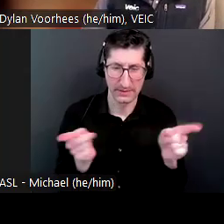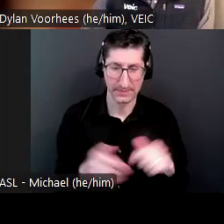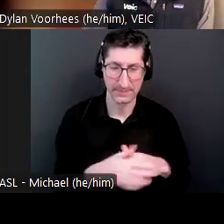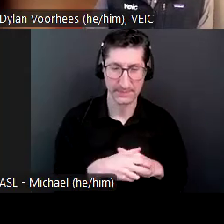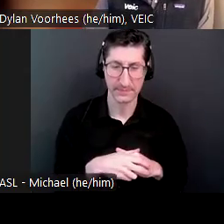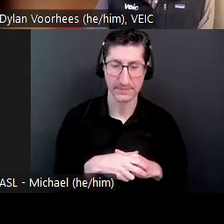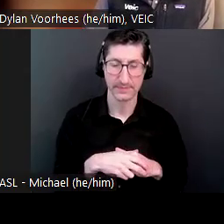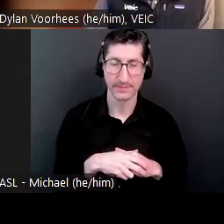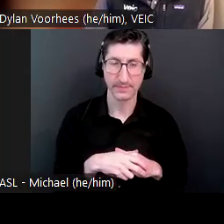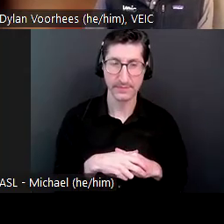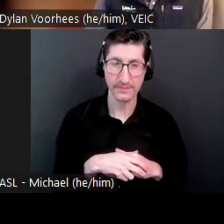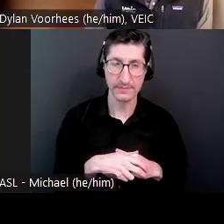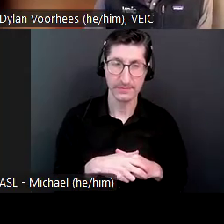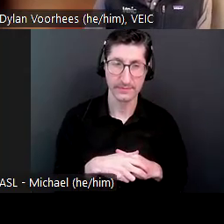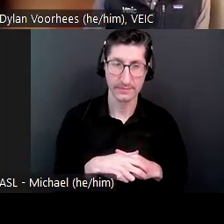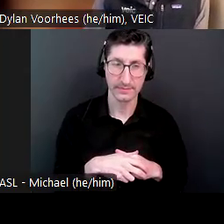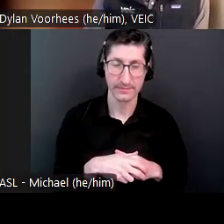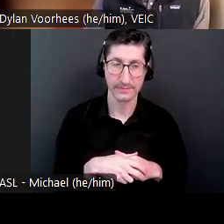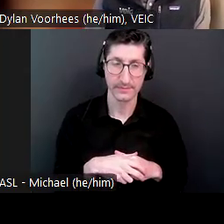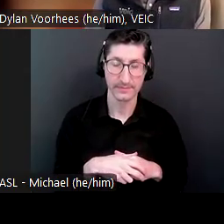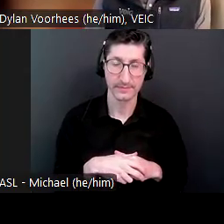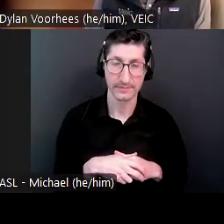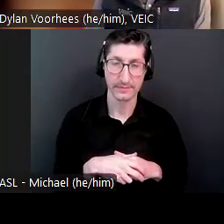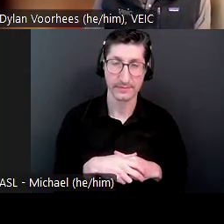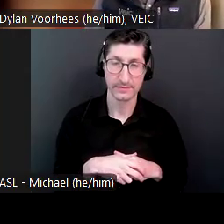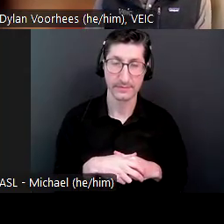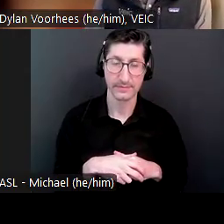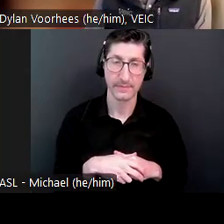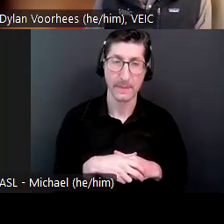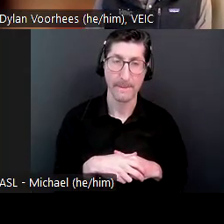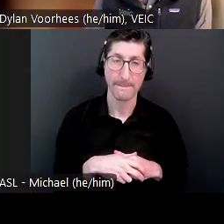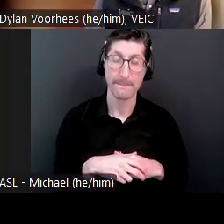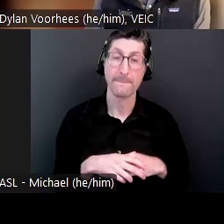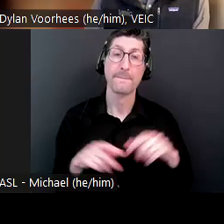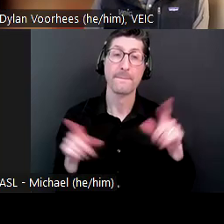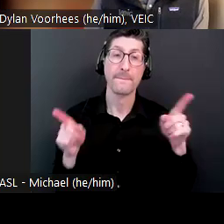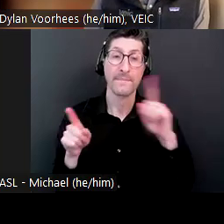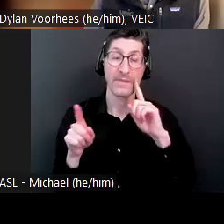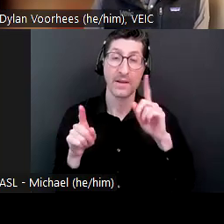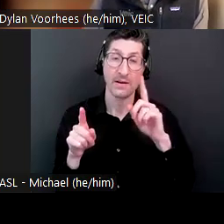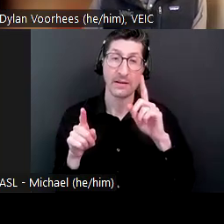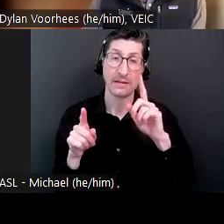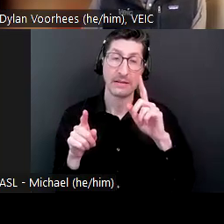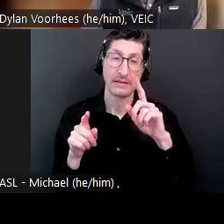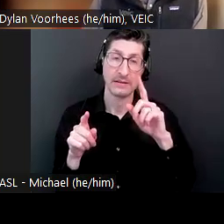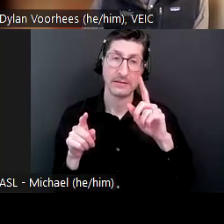Each element of the clearinghouse options was selected to respond to a need or